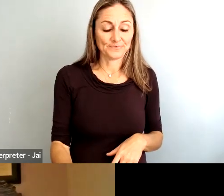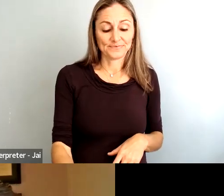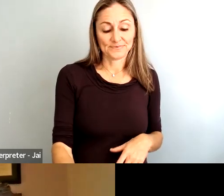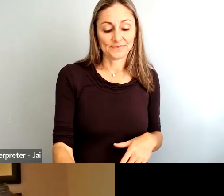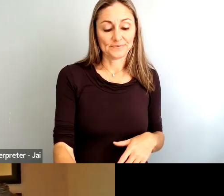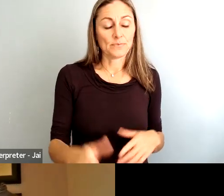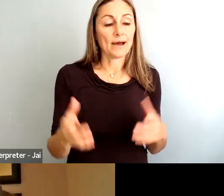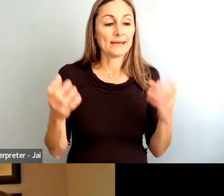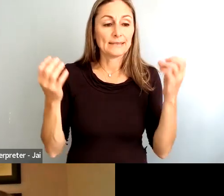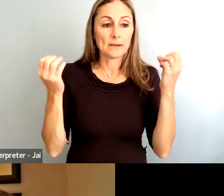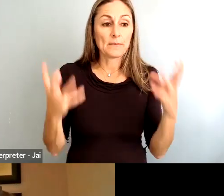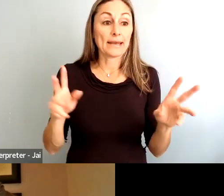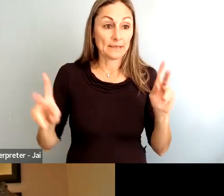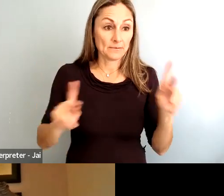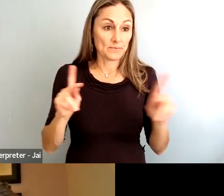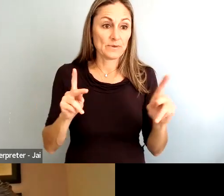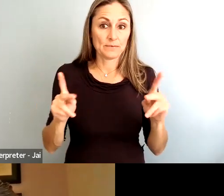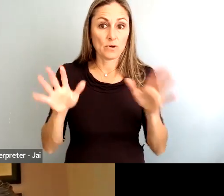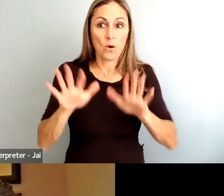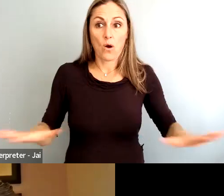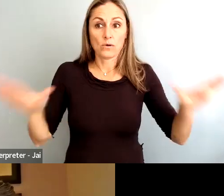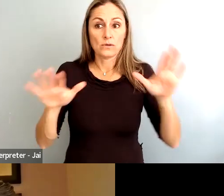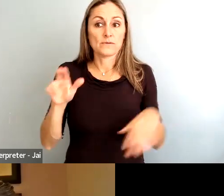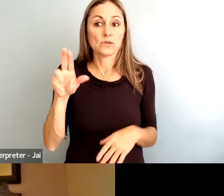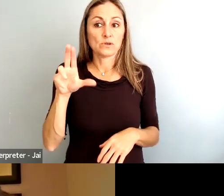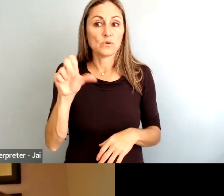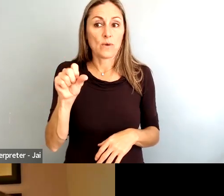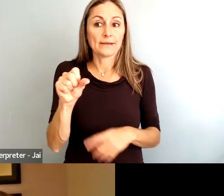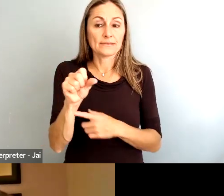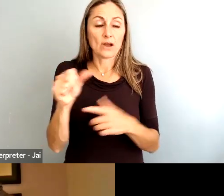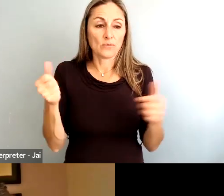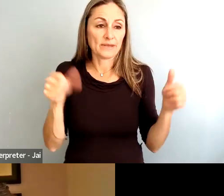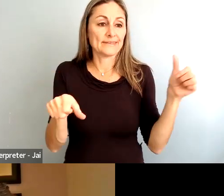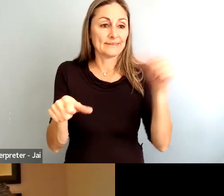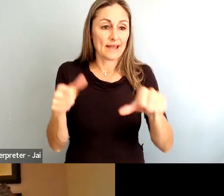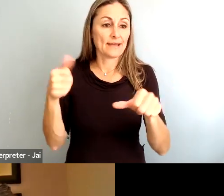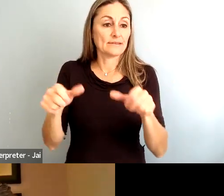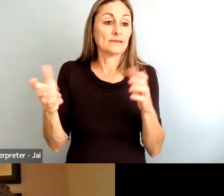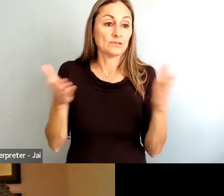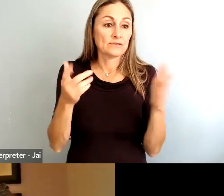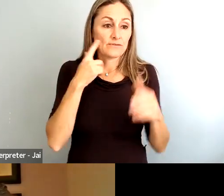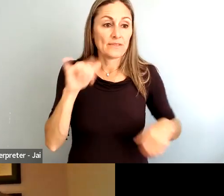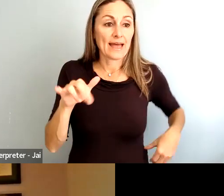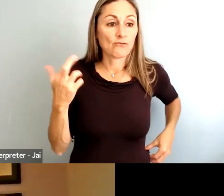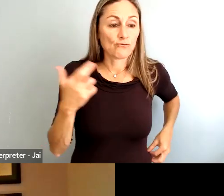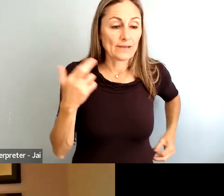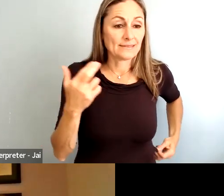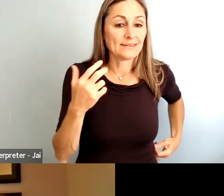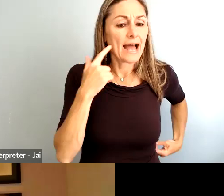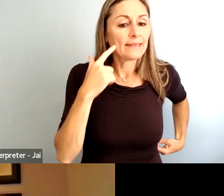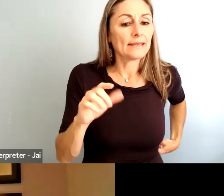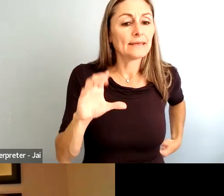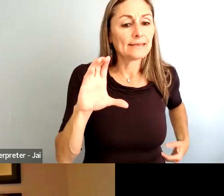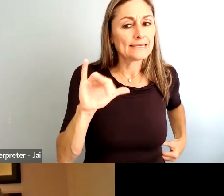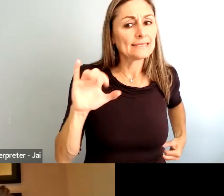a lot of people, I think, across the country are being denied services for that reason. And I think that's where CILs have to speak up